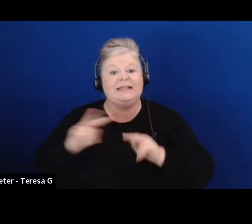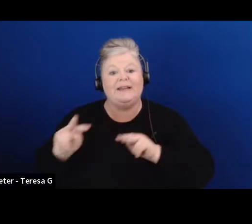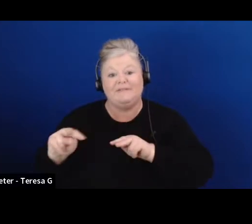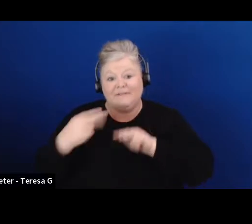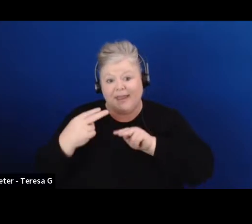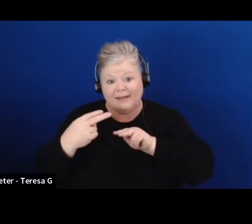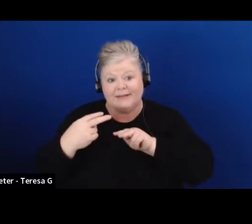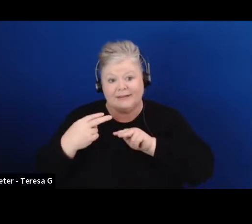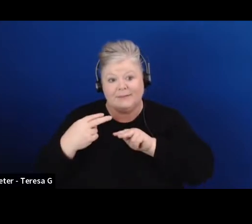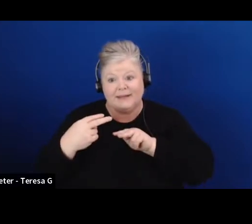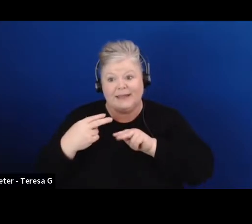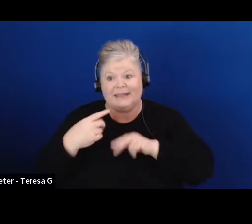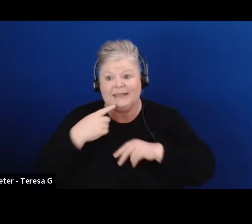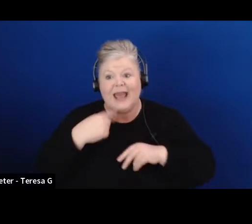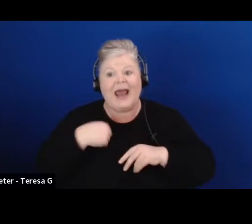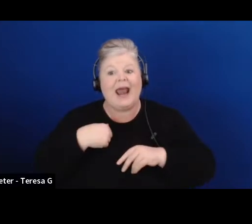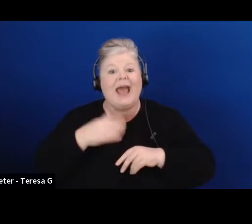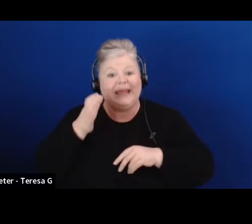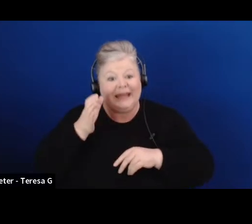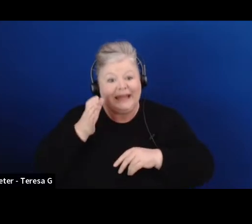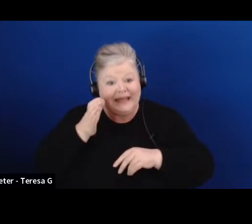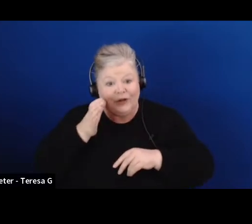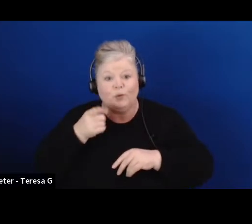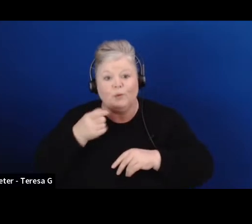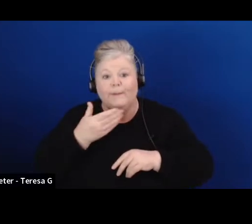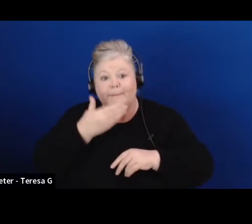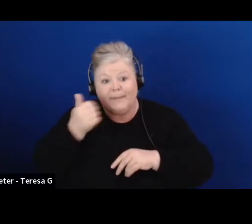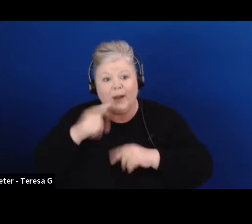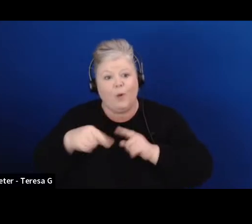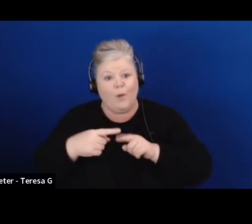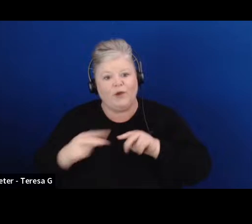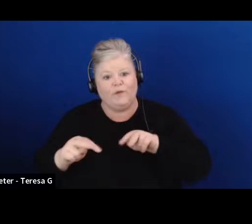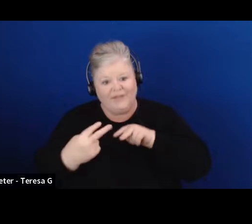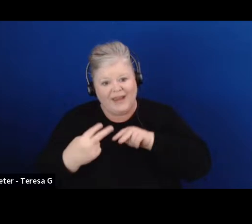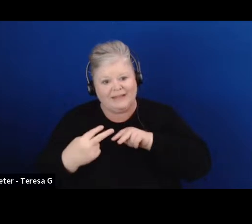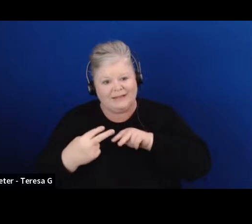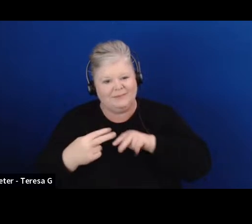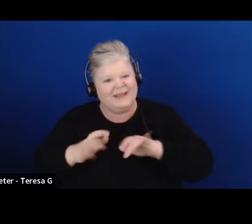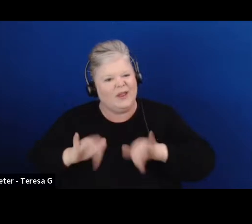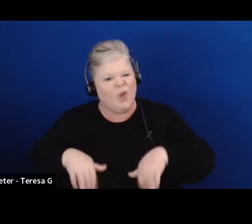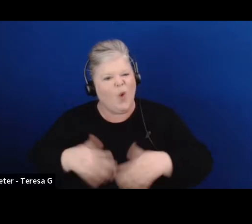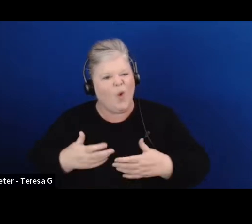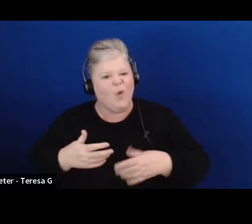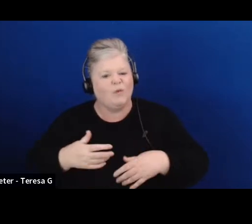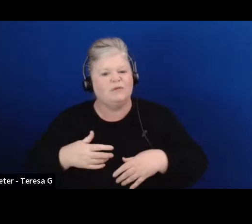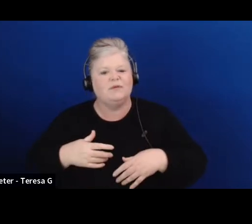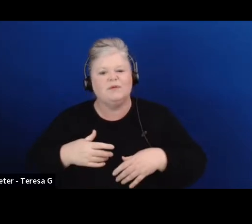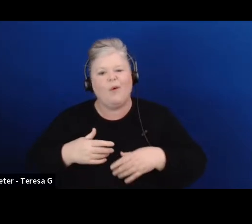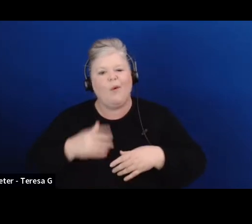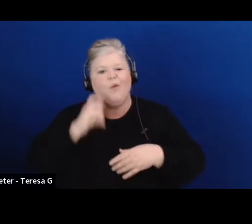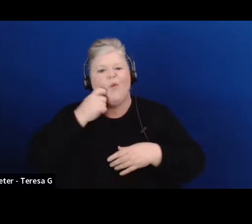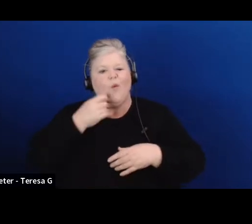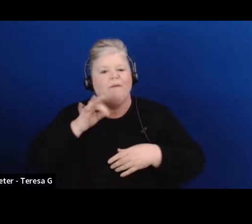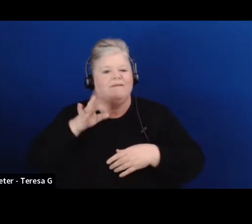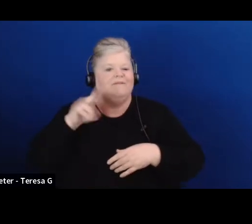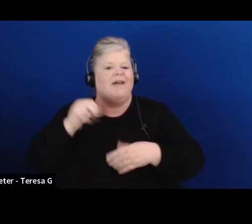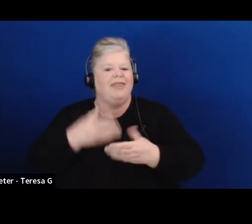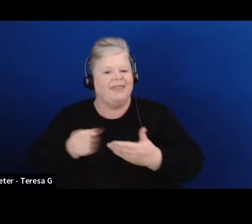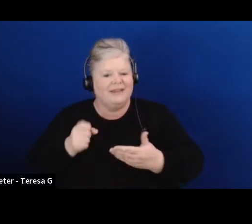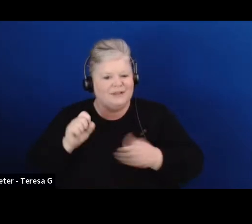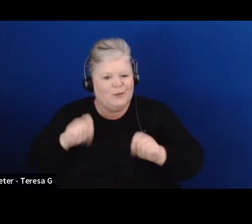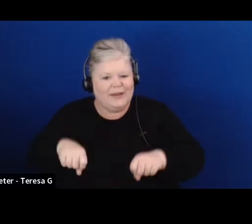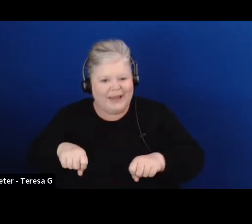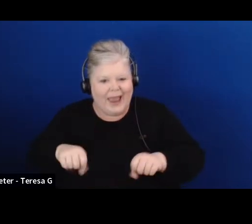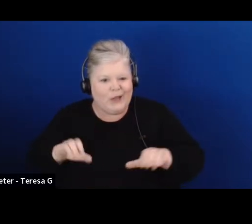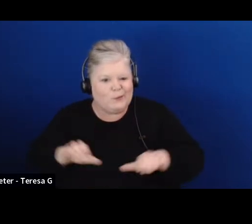says, I hear you better when you please face me. So there's lots of fun things that we can do to change it up. And